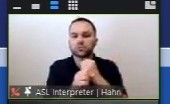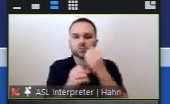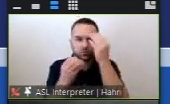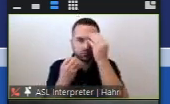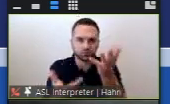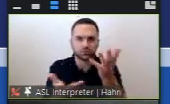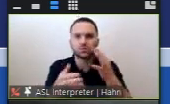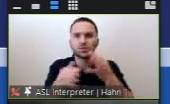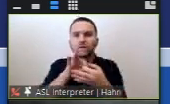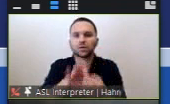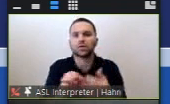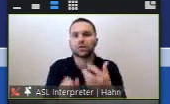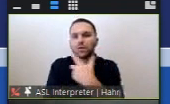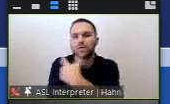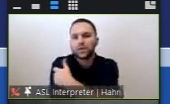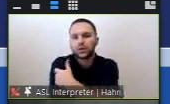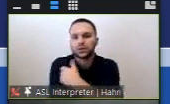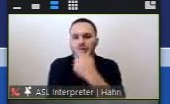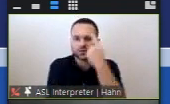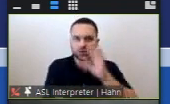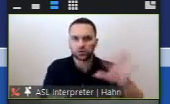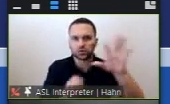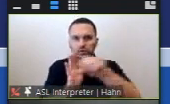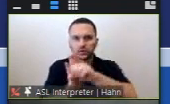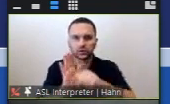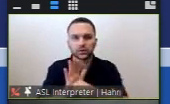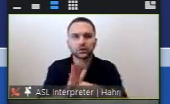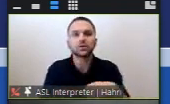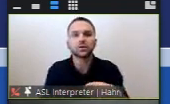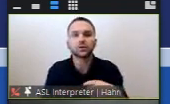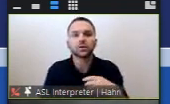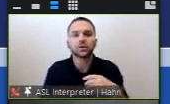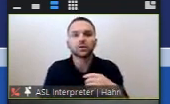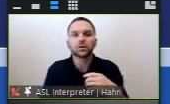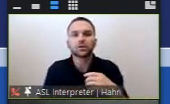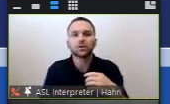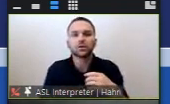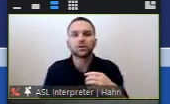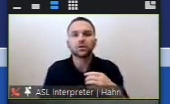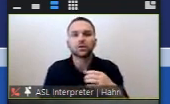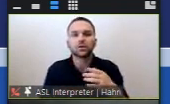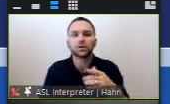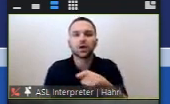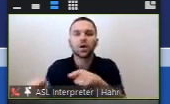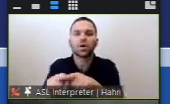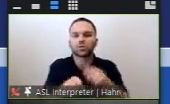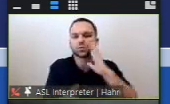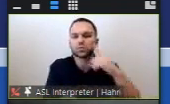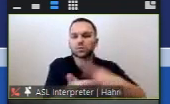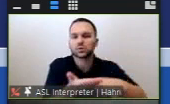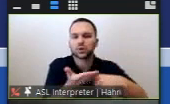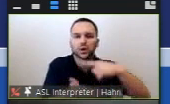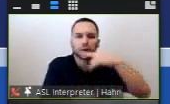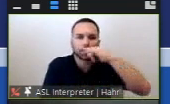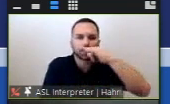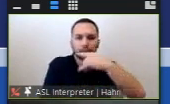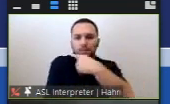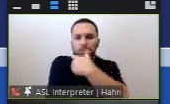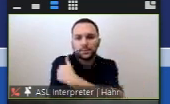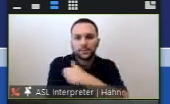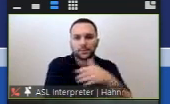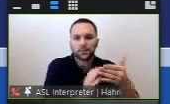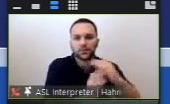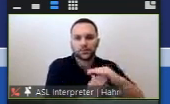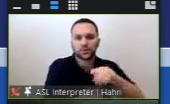state. I'll dig a little deeper into pediatric vaccine coverage as well. So this slide just shows you, again, this can be pulled from